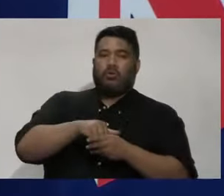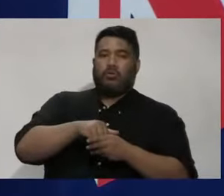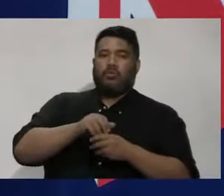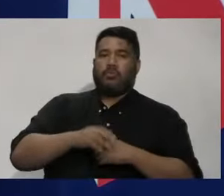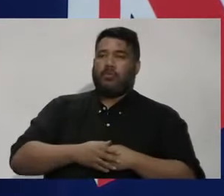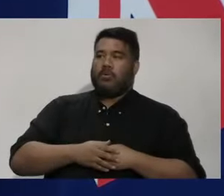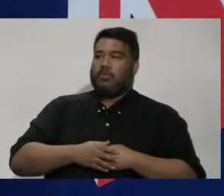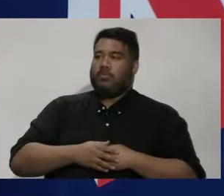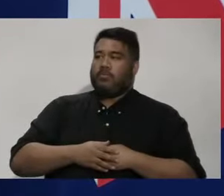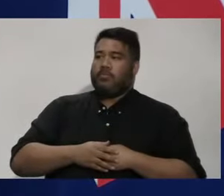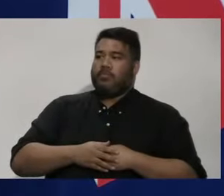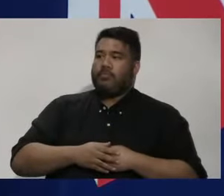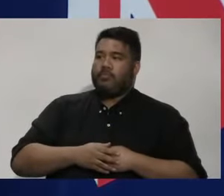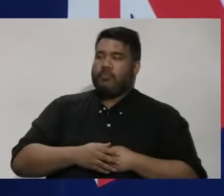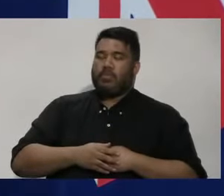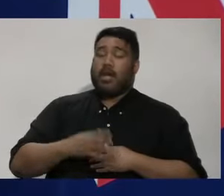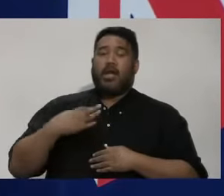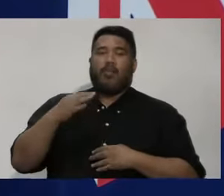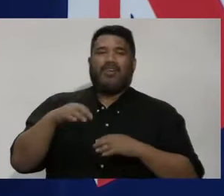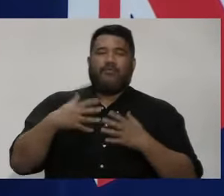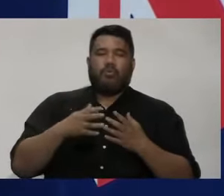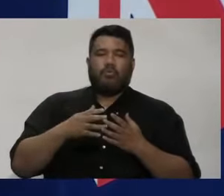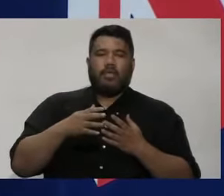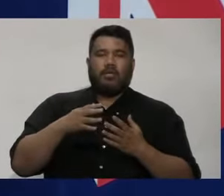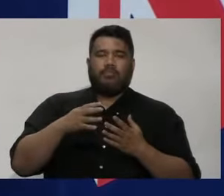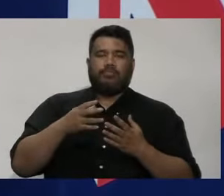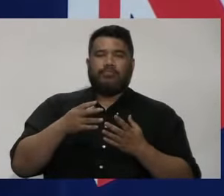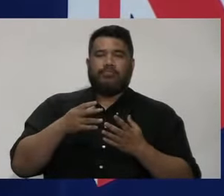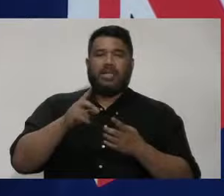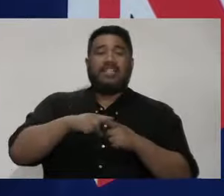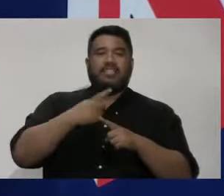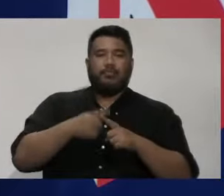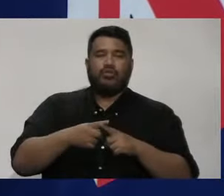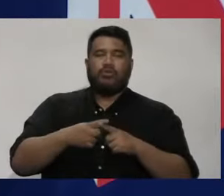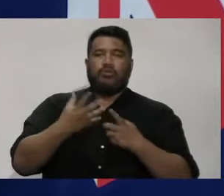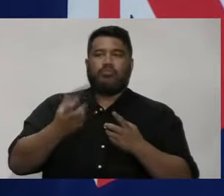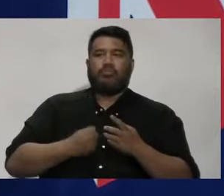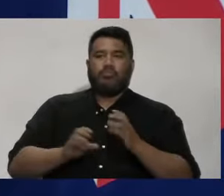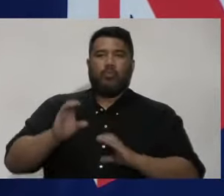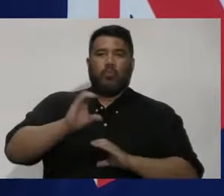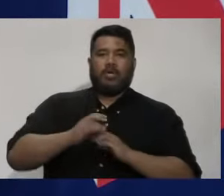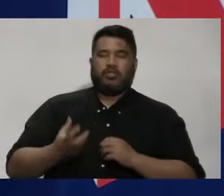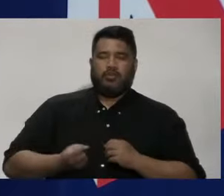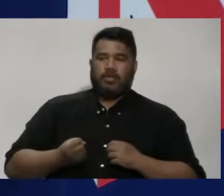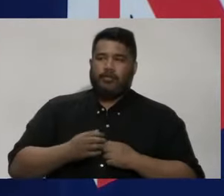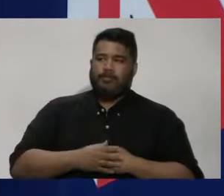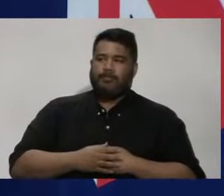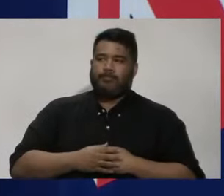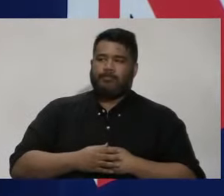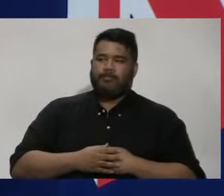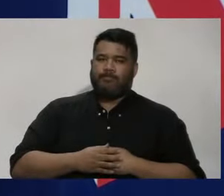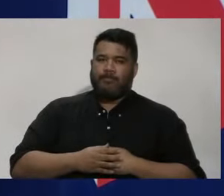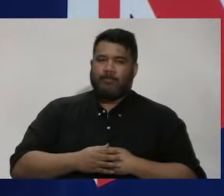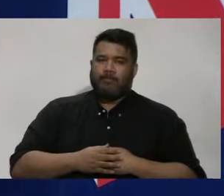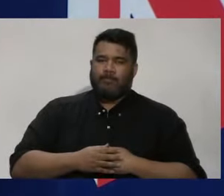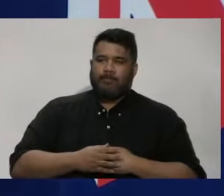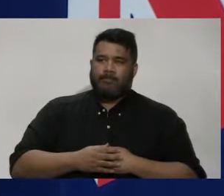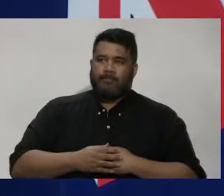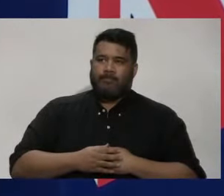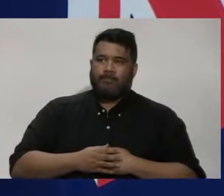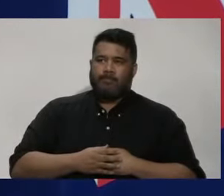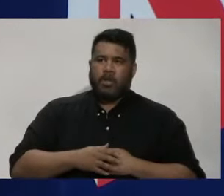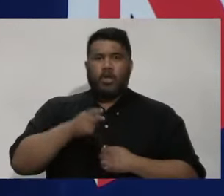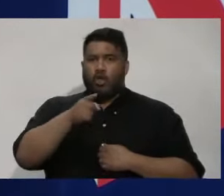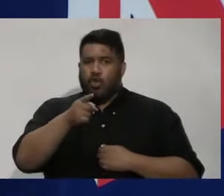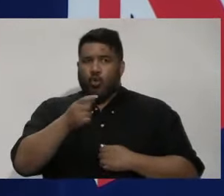and then I'll come to you. How heavily did the economic impacts weigh on you when Cabinet made this decision today? Always. We are constantly keeping in mind the